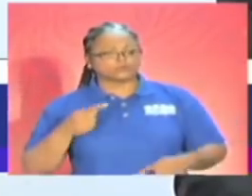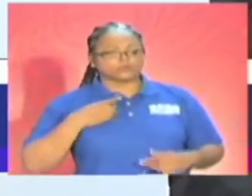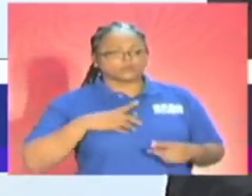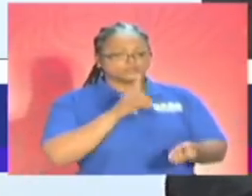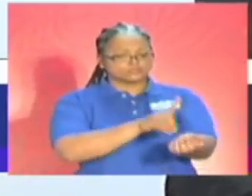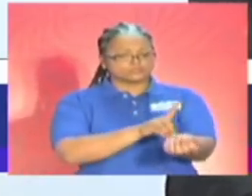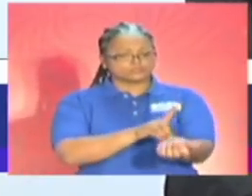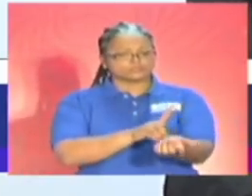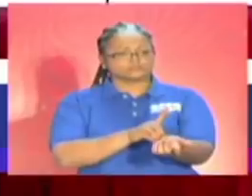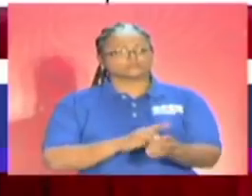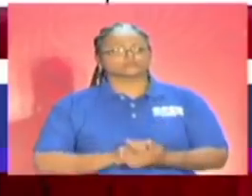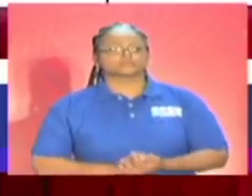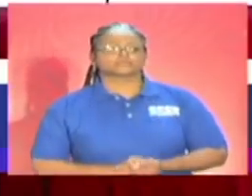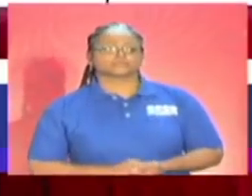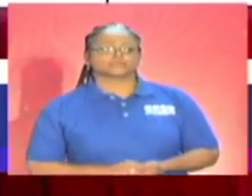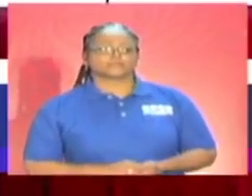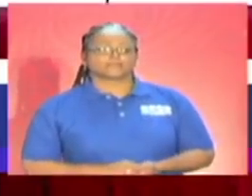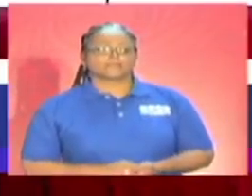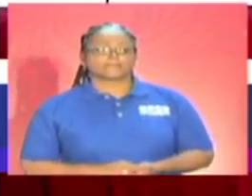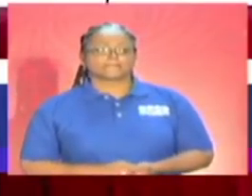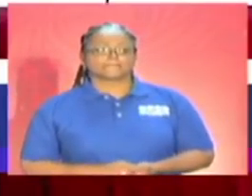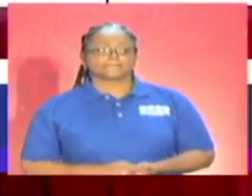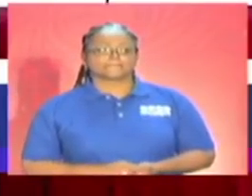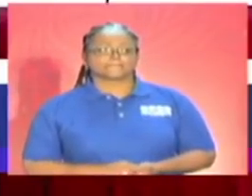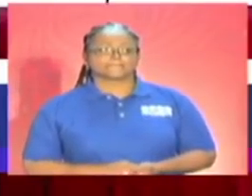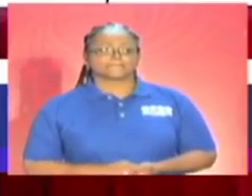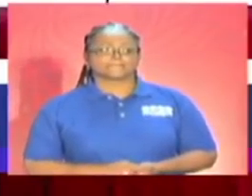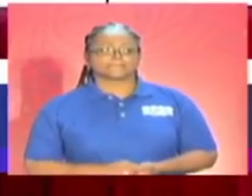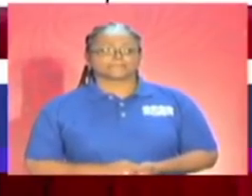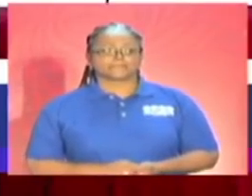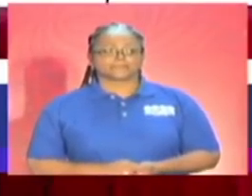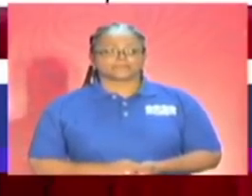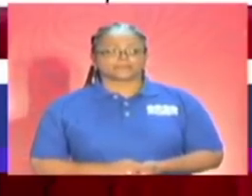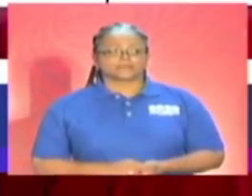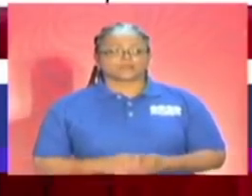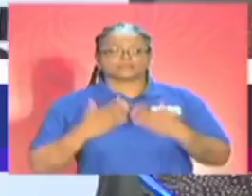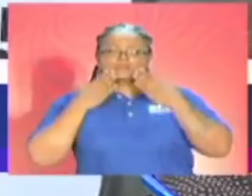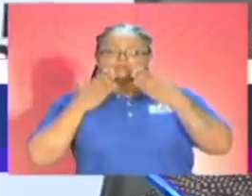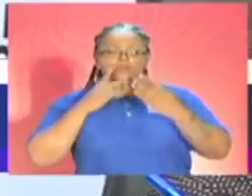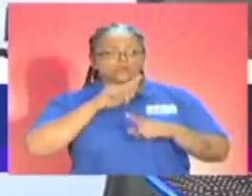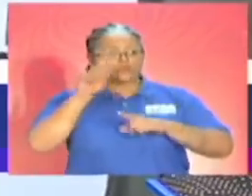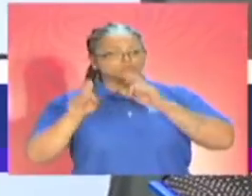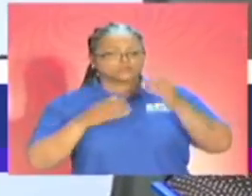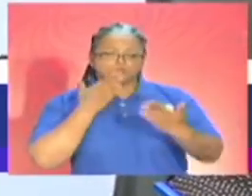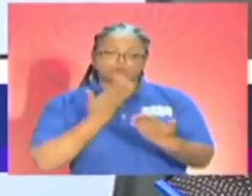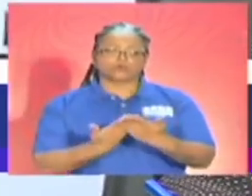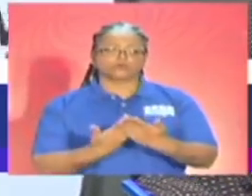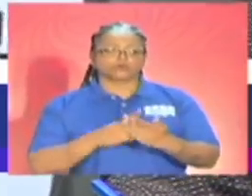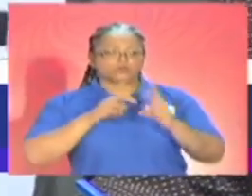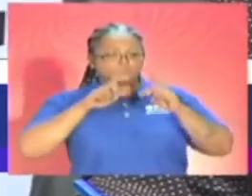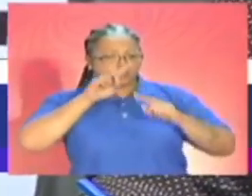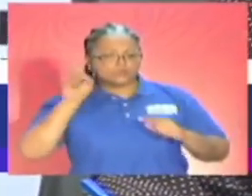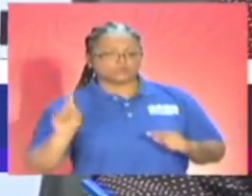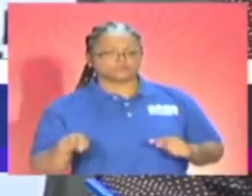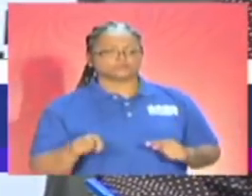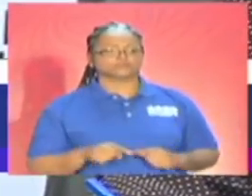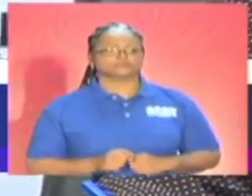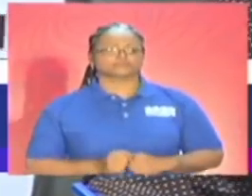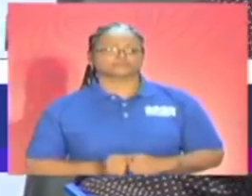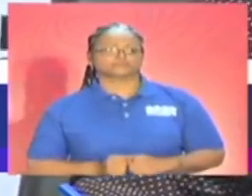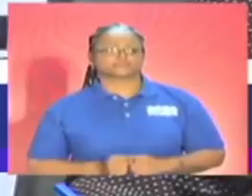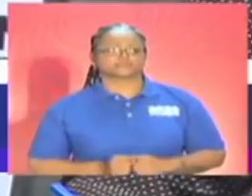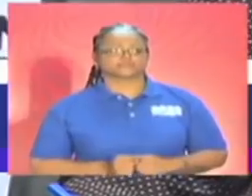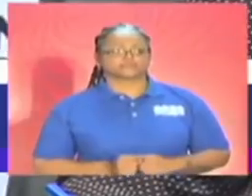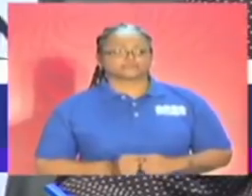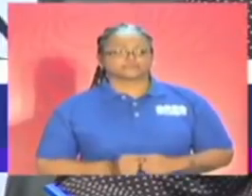Othello? Thank you for your question, Mr. Cummings. It's a very good question. The Student Support Division